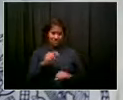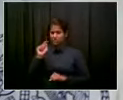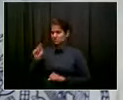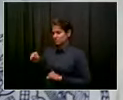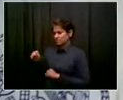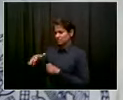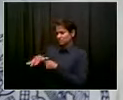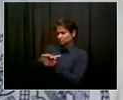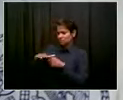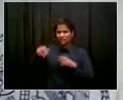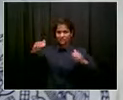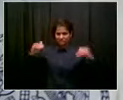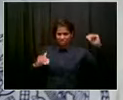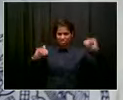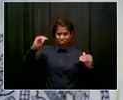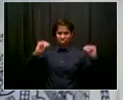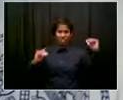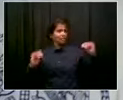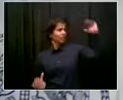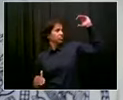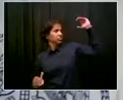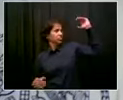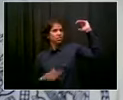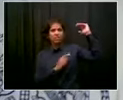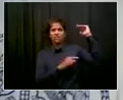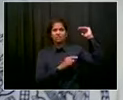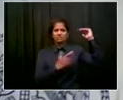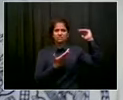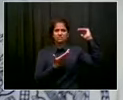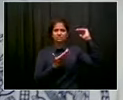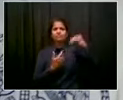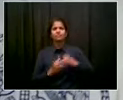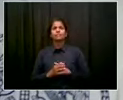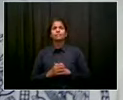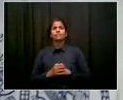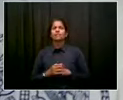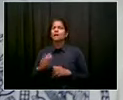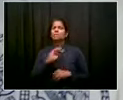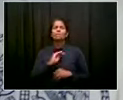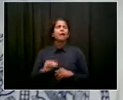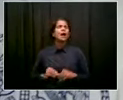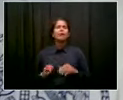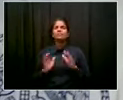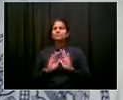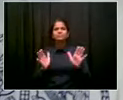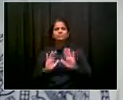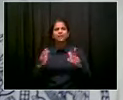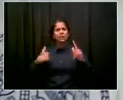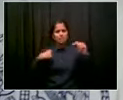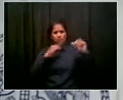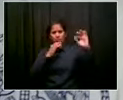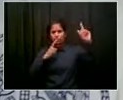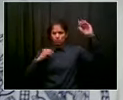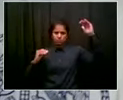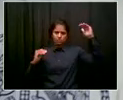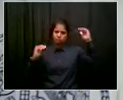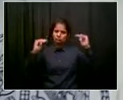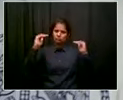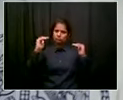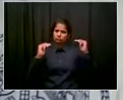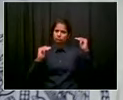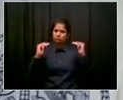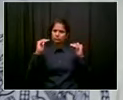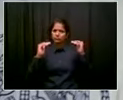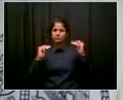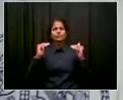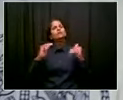said you know the protecting the public square i value that deeply look we saw for years in